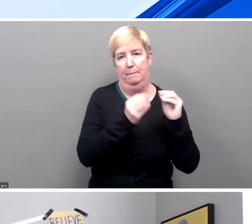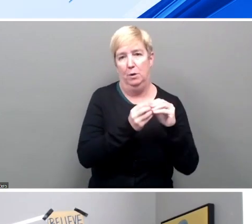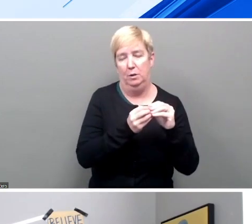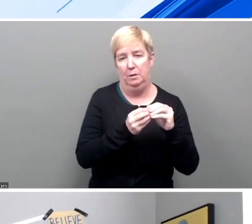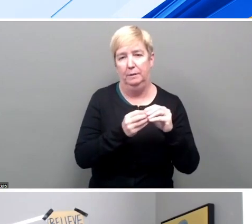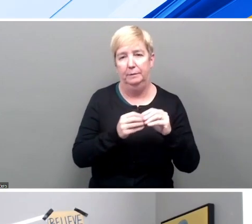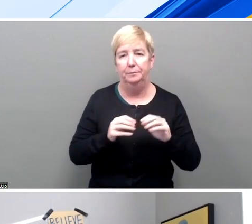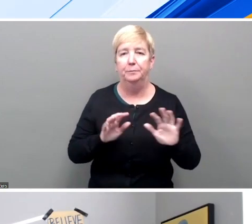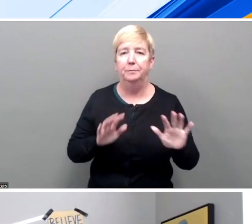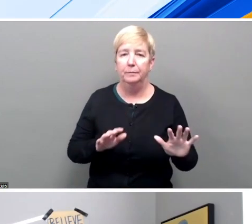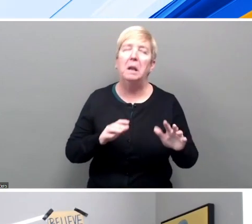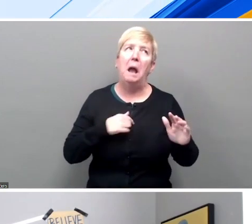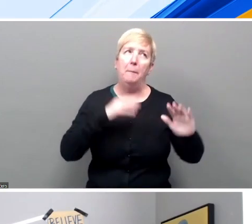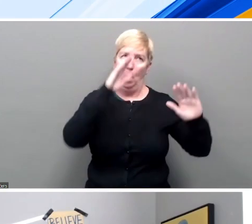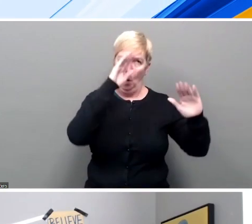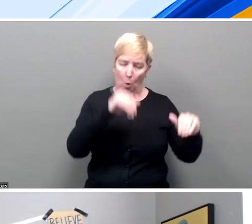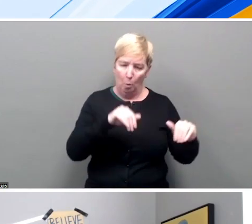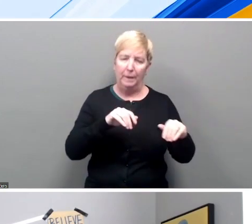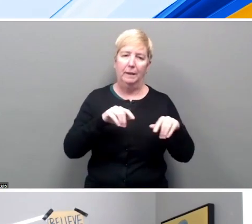hopefully as the pandemic,